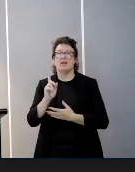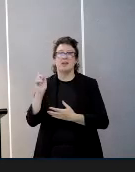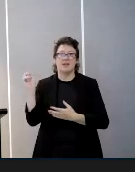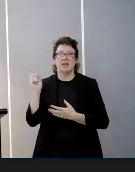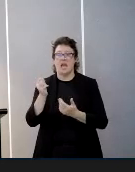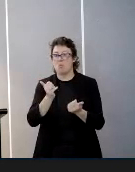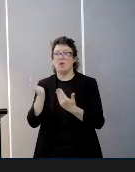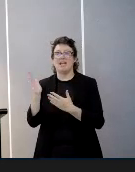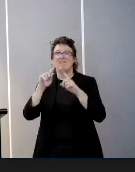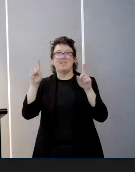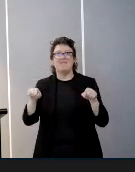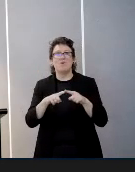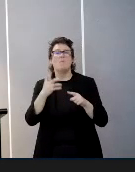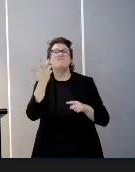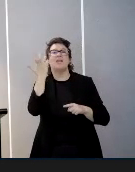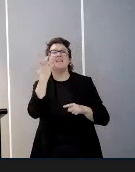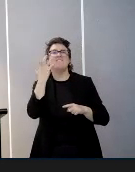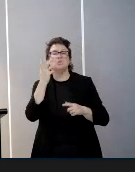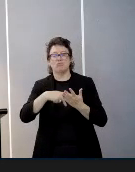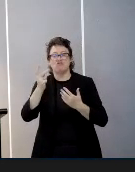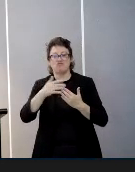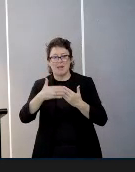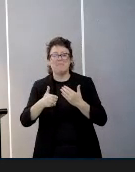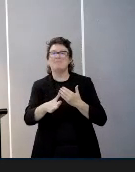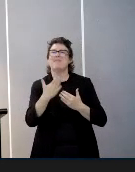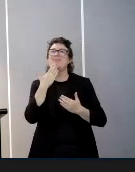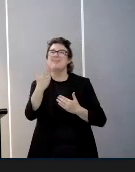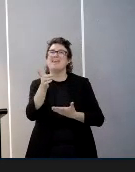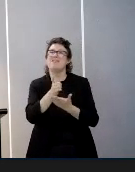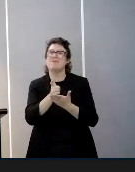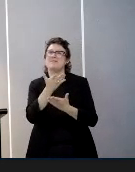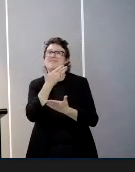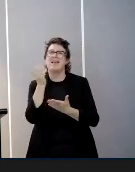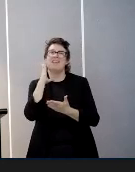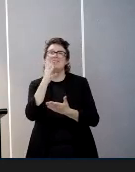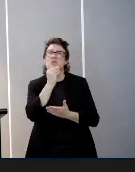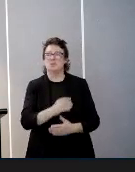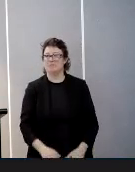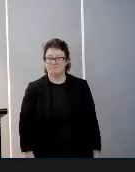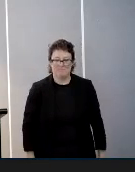inform any future programming. Thank you very much. Have a lovely afternoon.